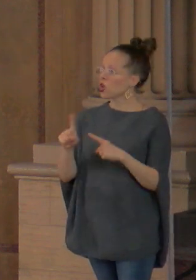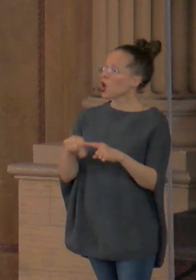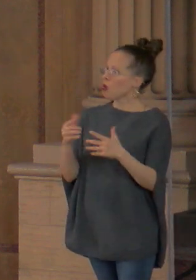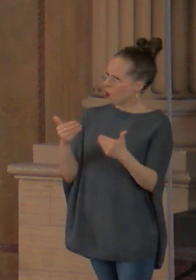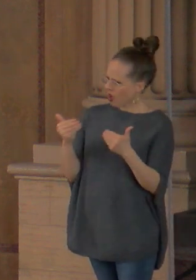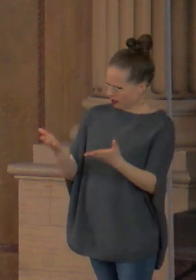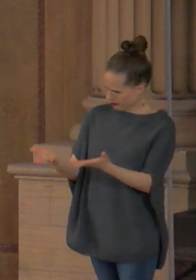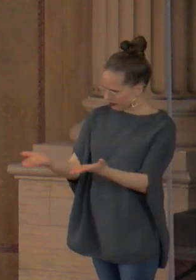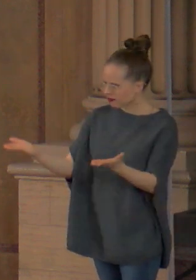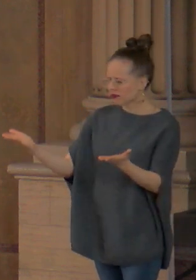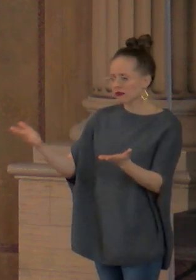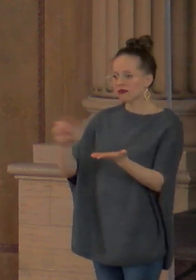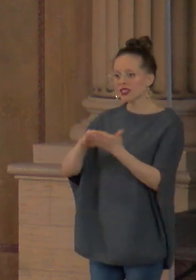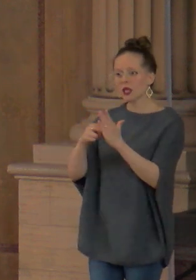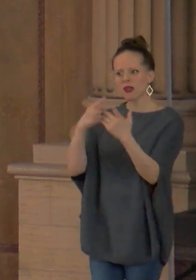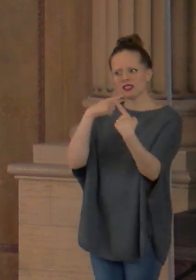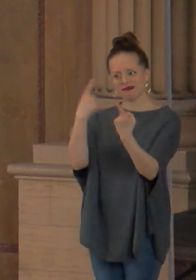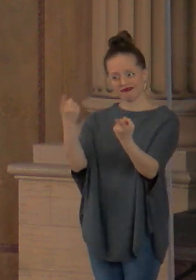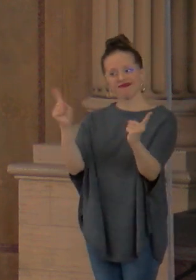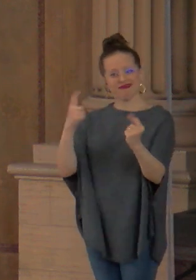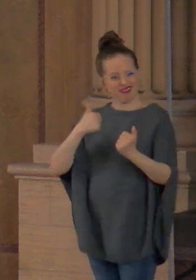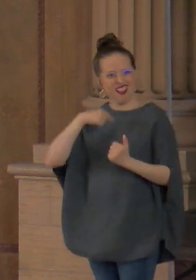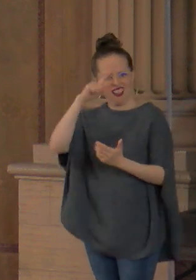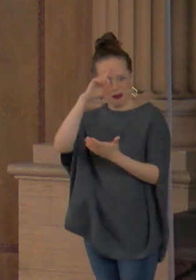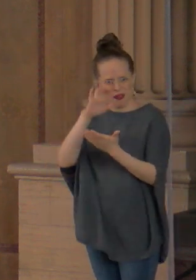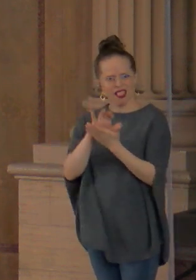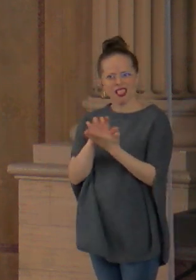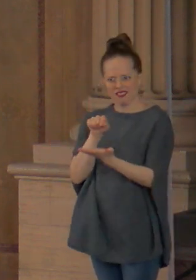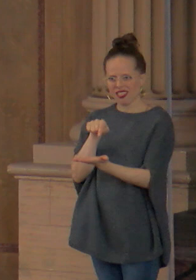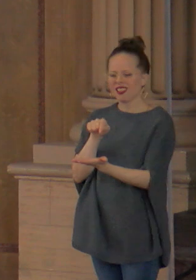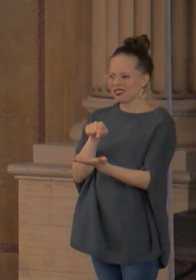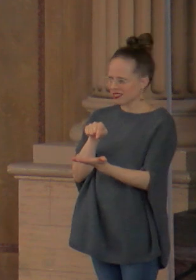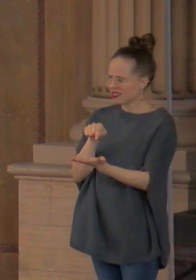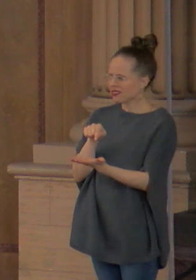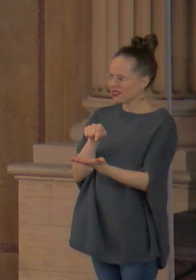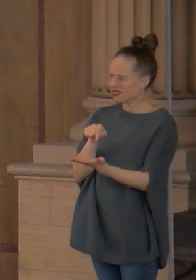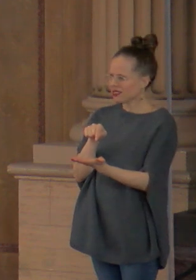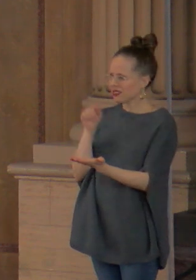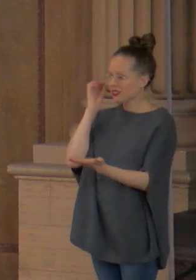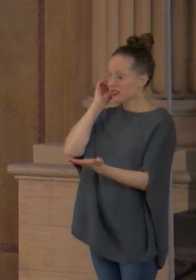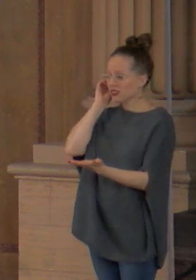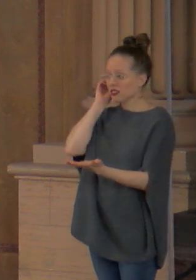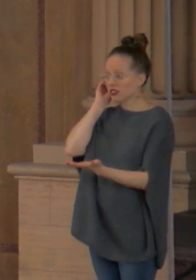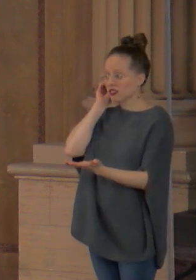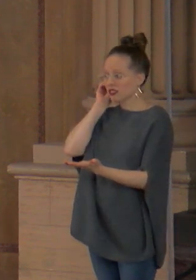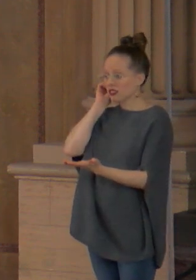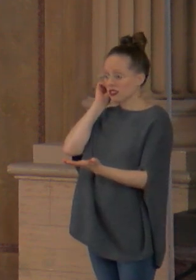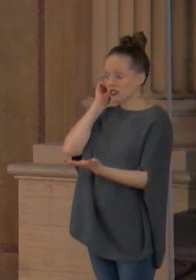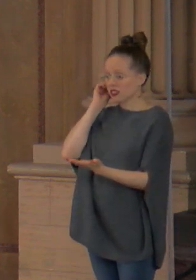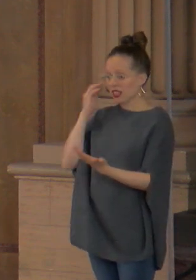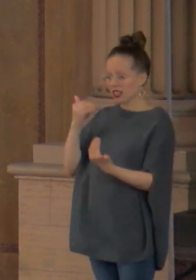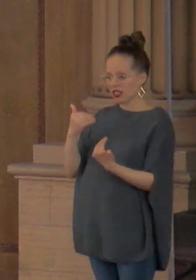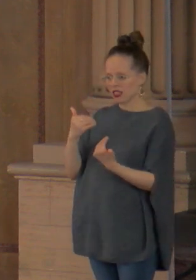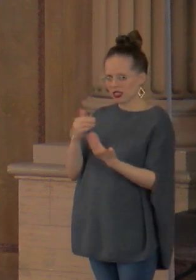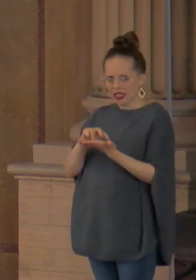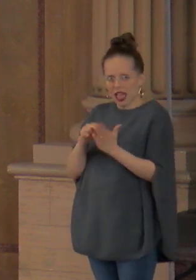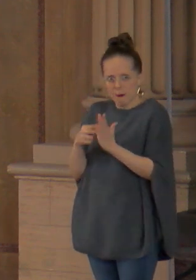I actually believe this. I believe this to be true and this has implications horizontally and implications vertically.